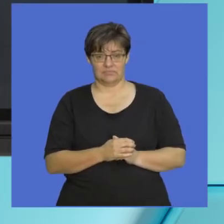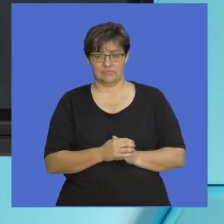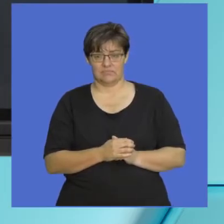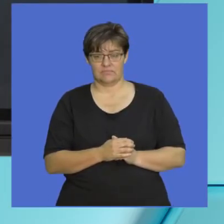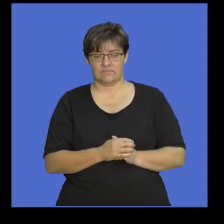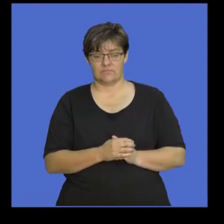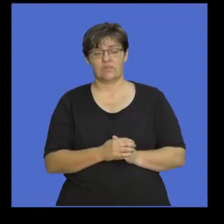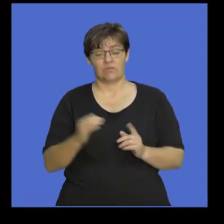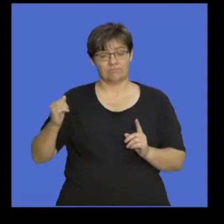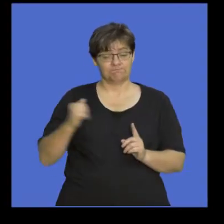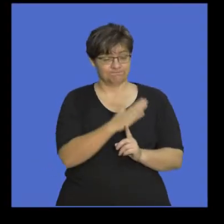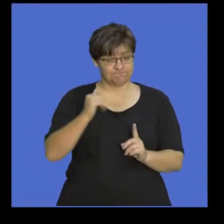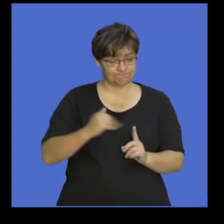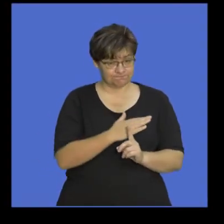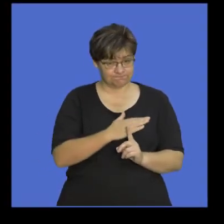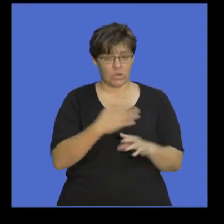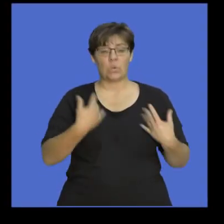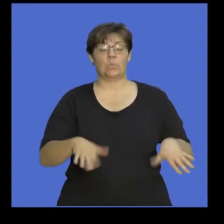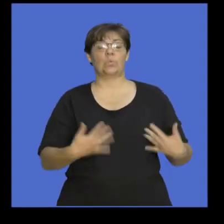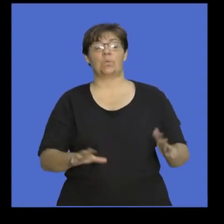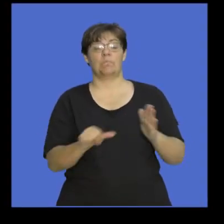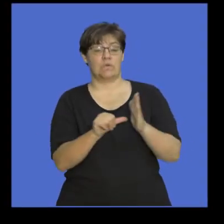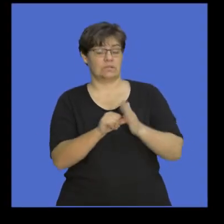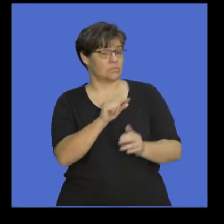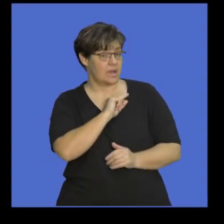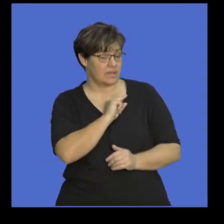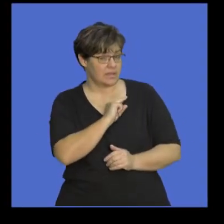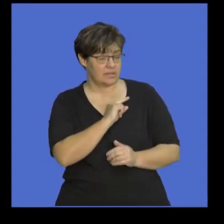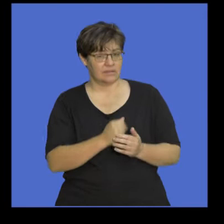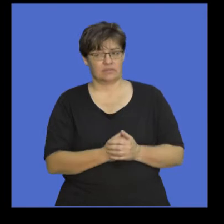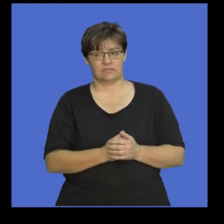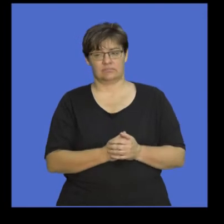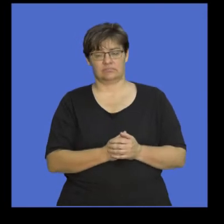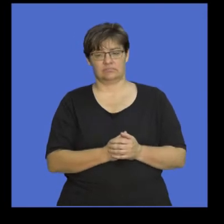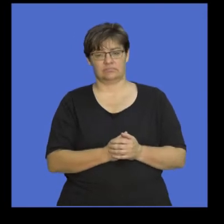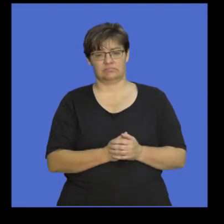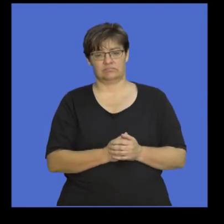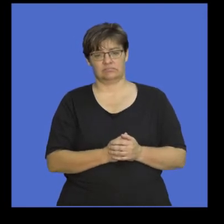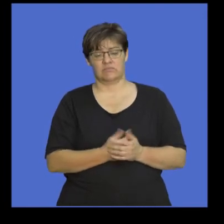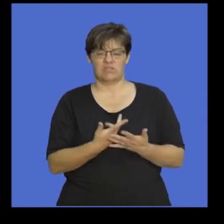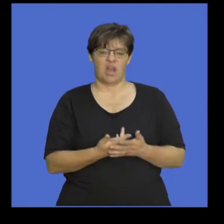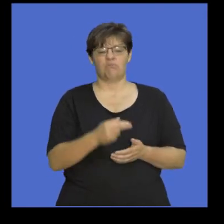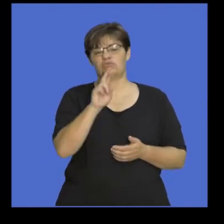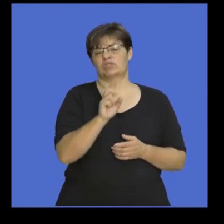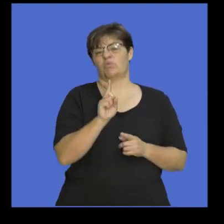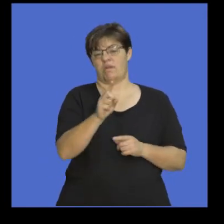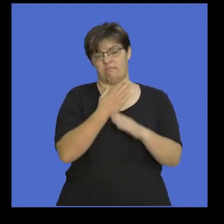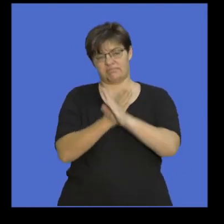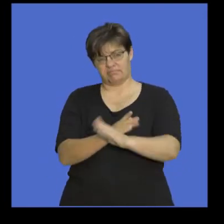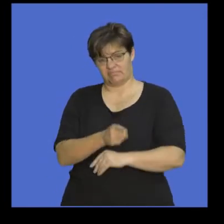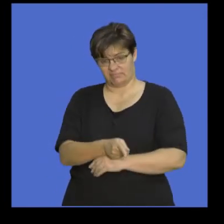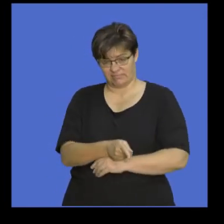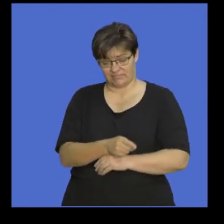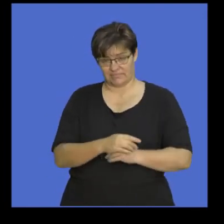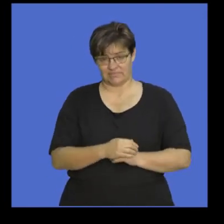okay? Now, so the current passing through the resistor is also very important, because now, let's say we talk about resistor 1 for argument's